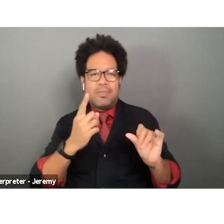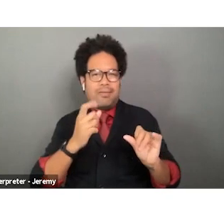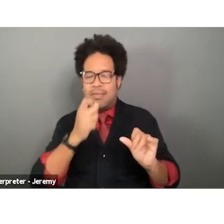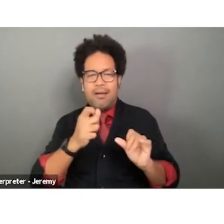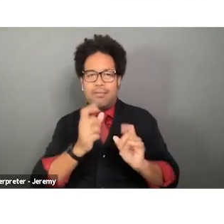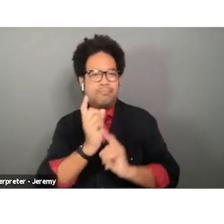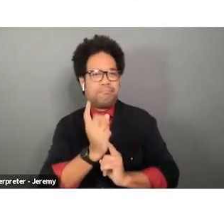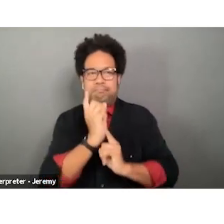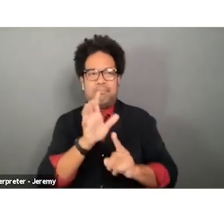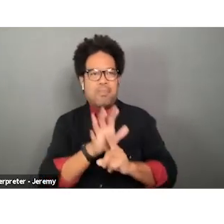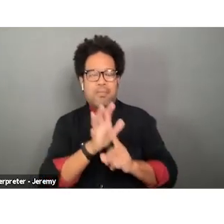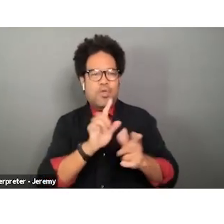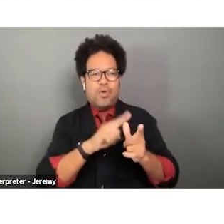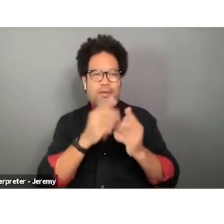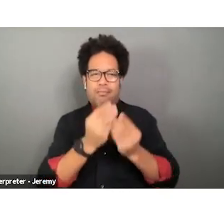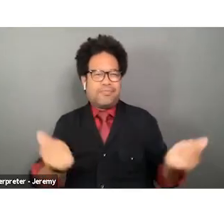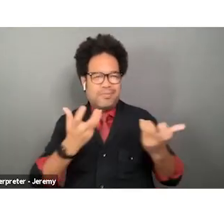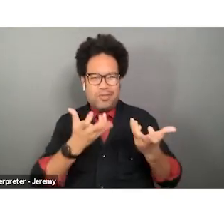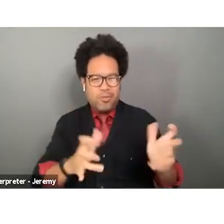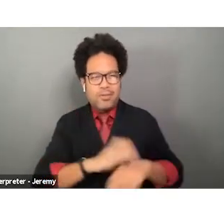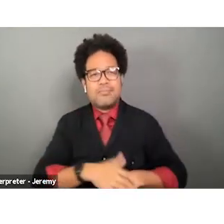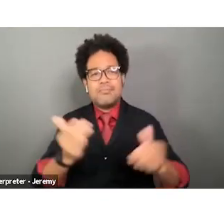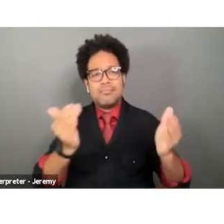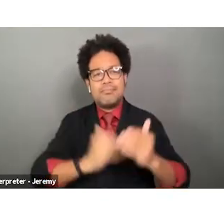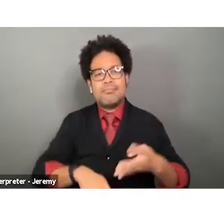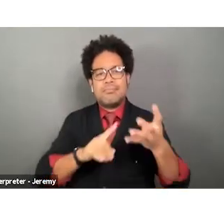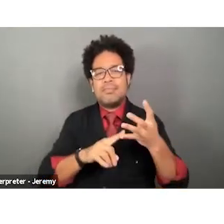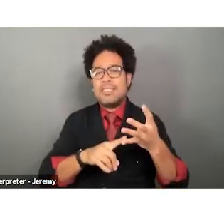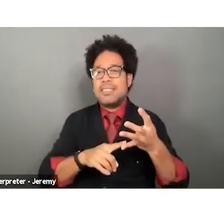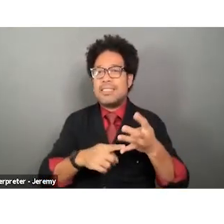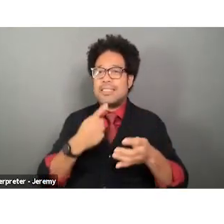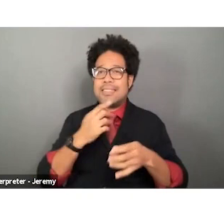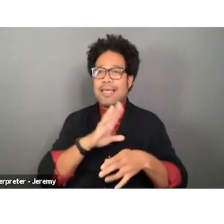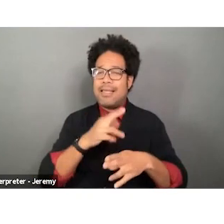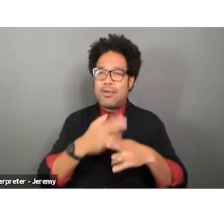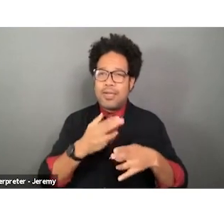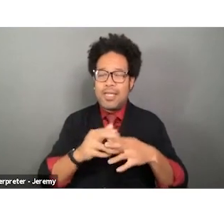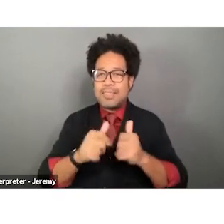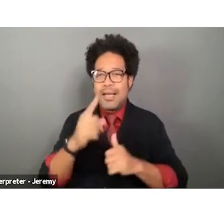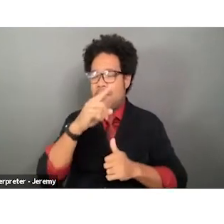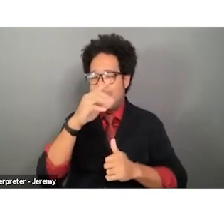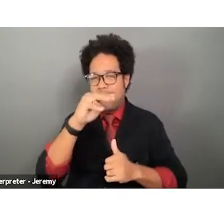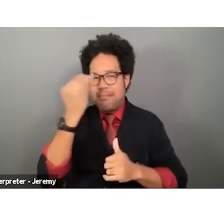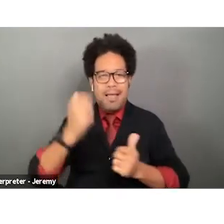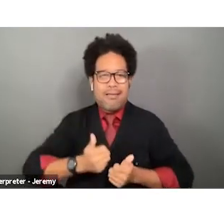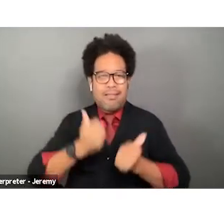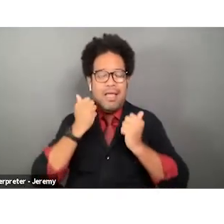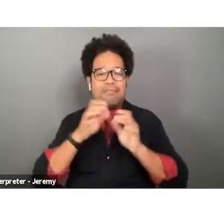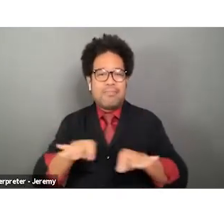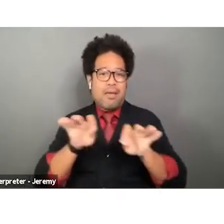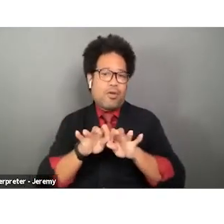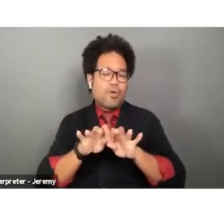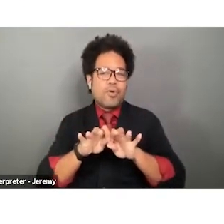a sustainable model. Say Their Names, How Black Lives Matter Came to Matter in America. This is a new